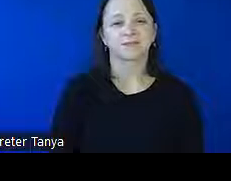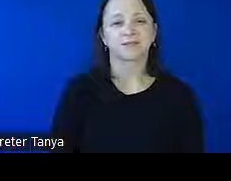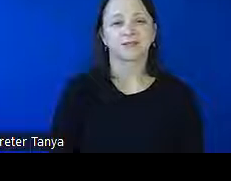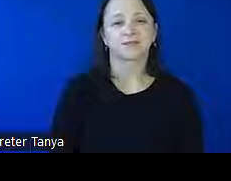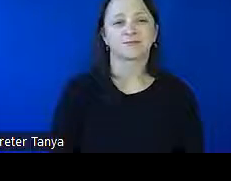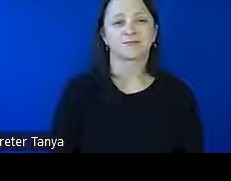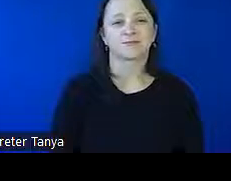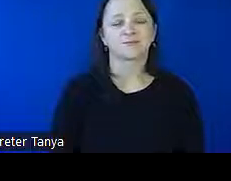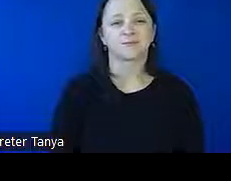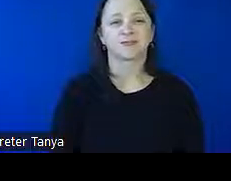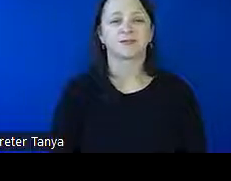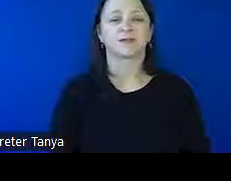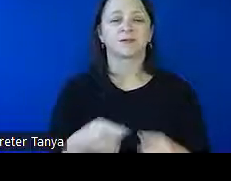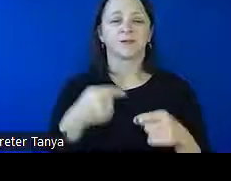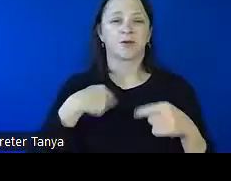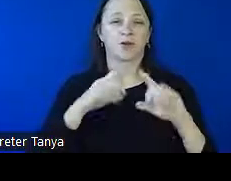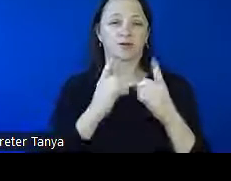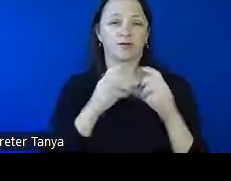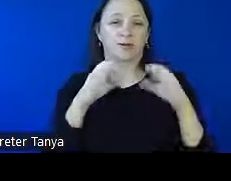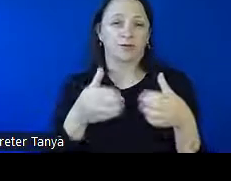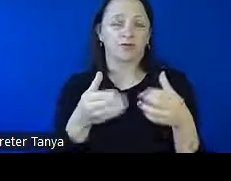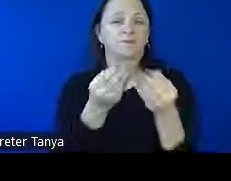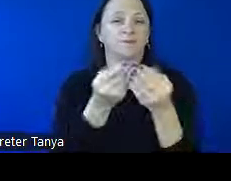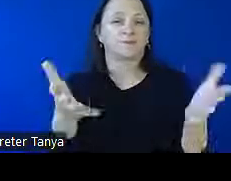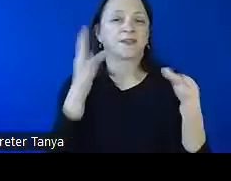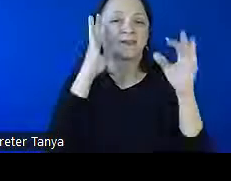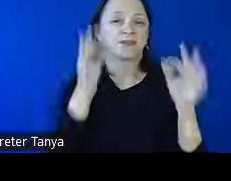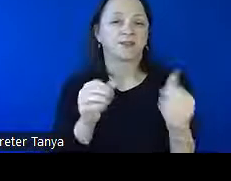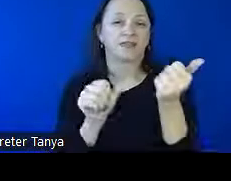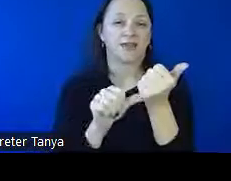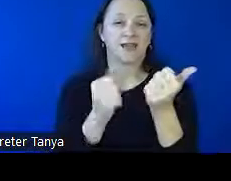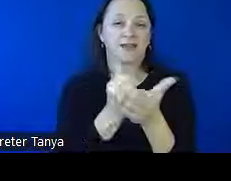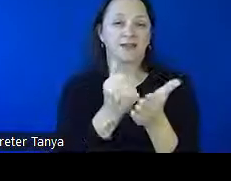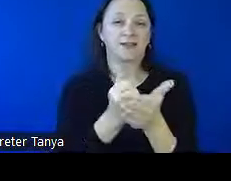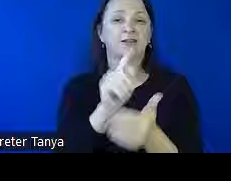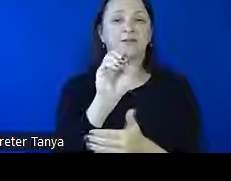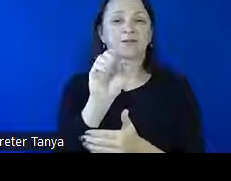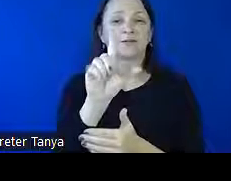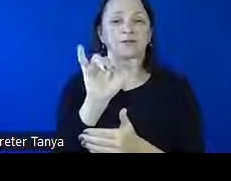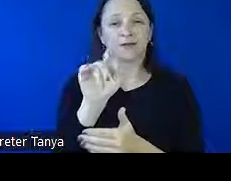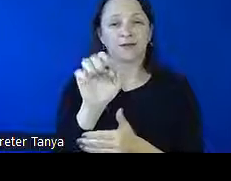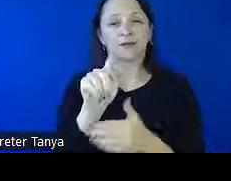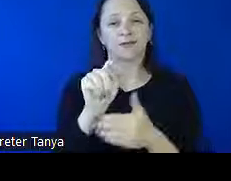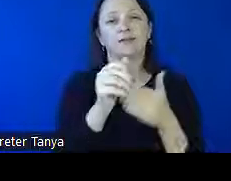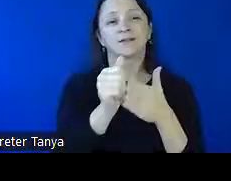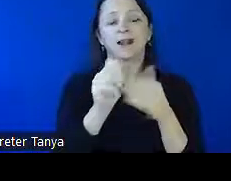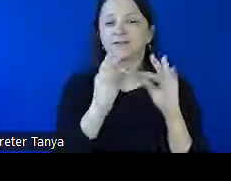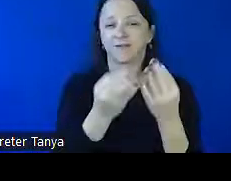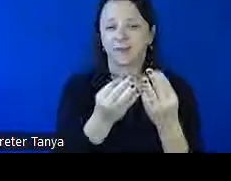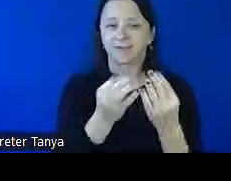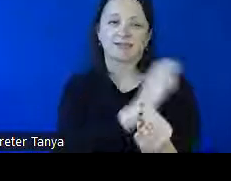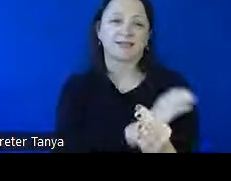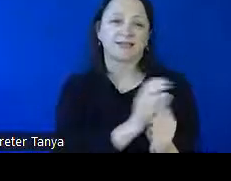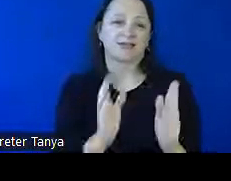division has come a decision aid for guiding toolkits for guiding families and